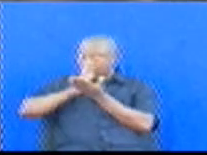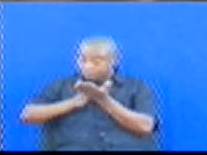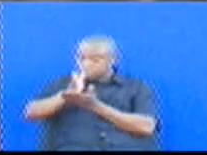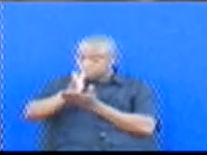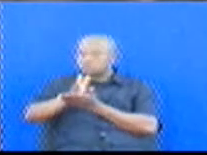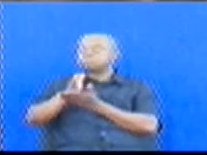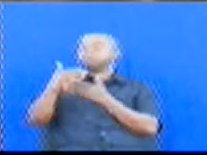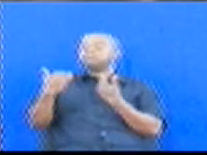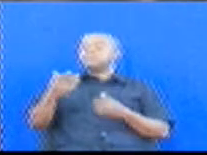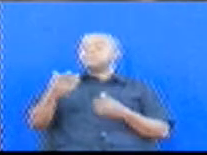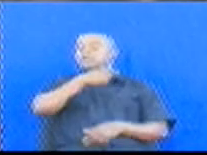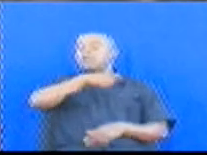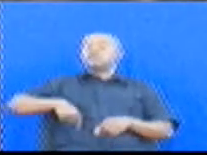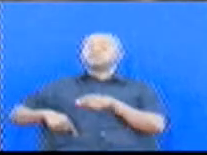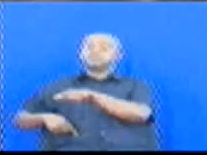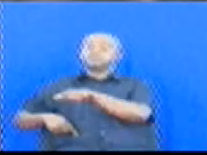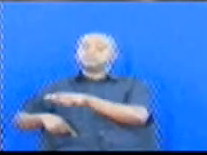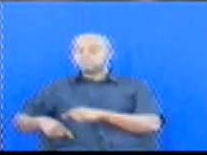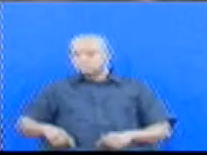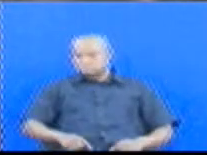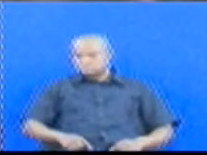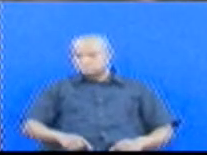president